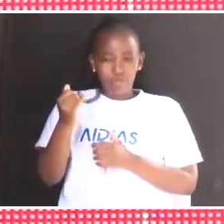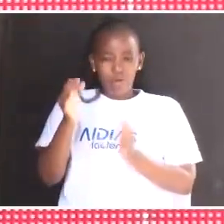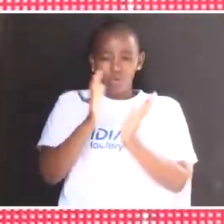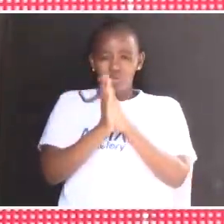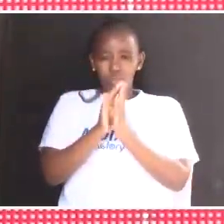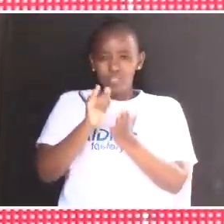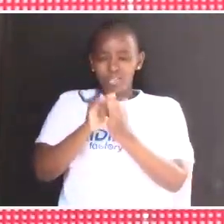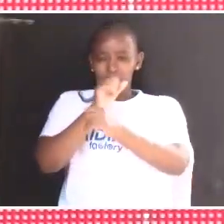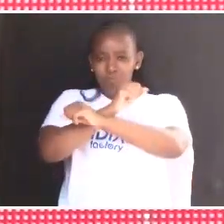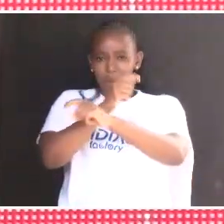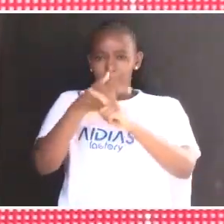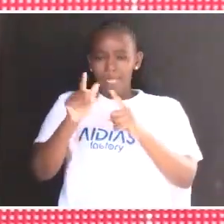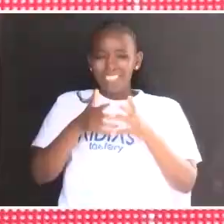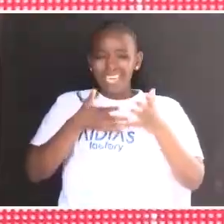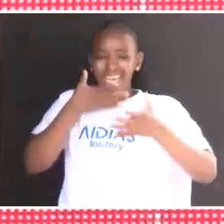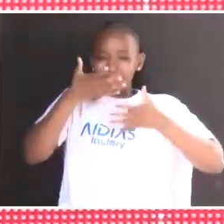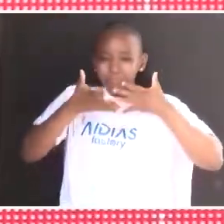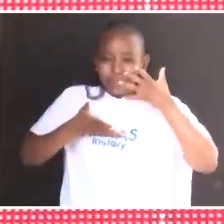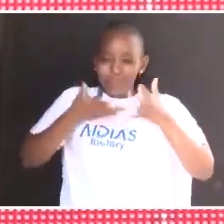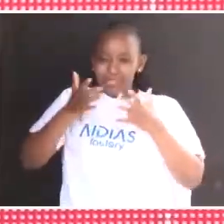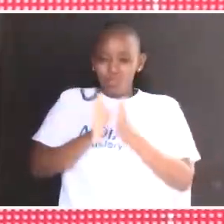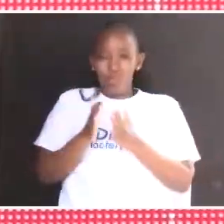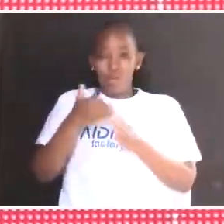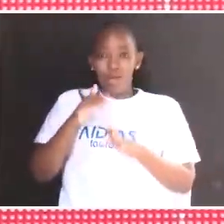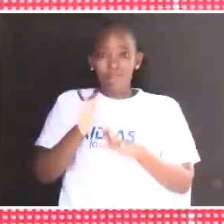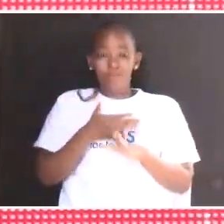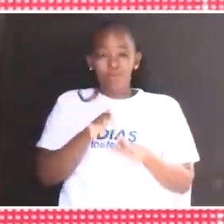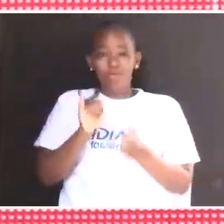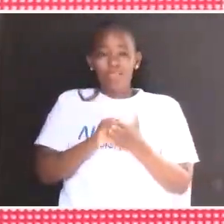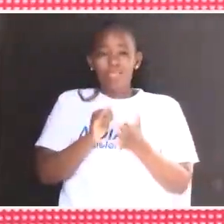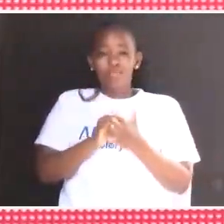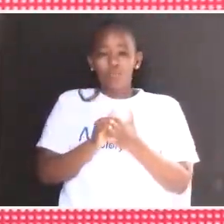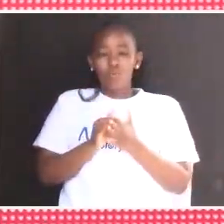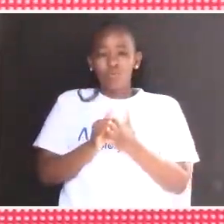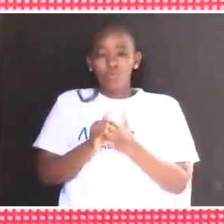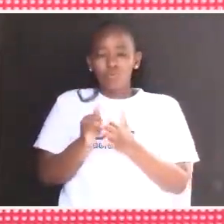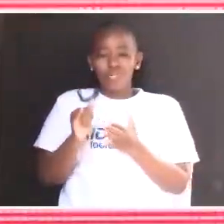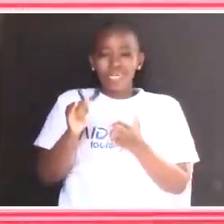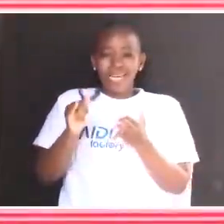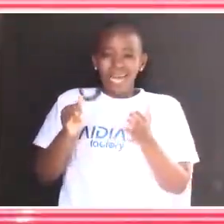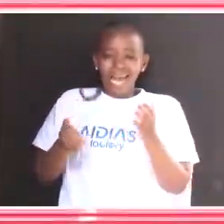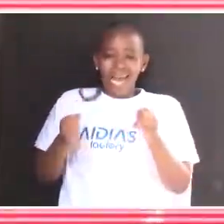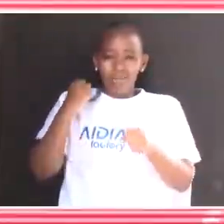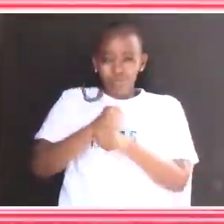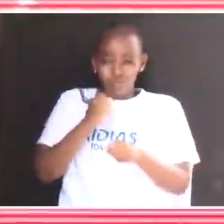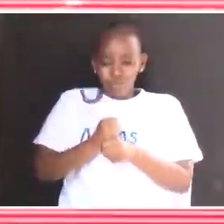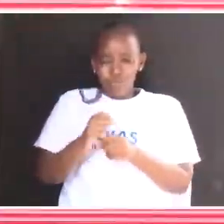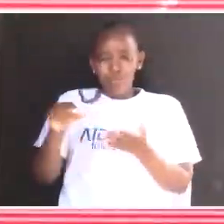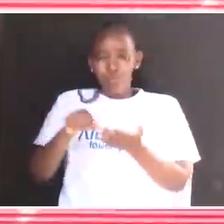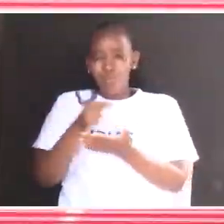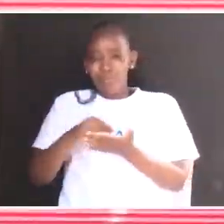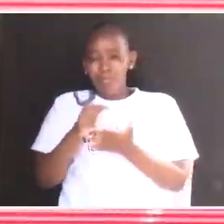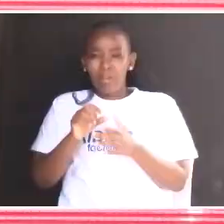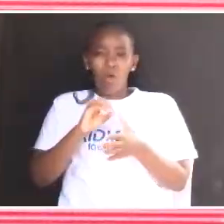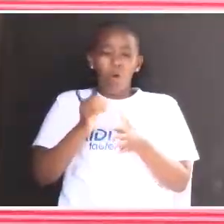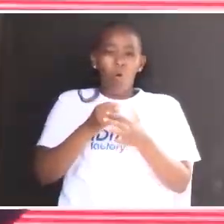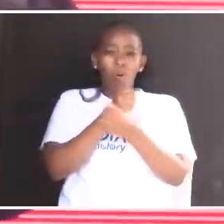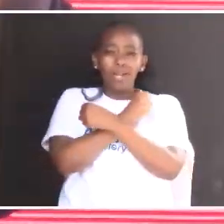protected, it is the expression. Uko na wimbo, unataka kutoa wimbo, wimbo ni gospel ama tuseme tu ni ya